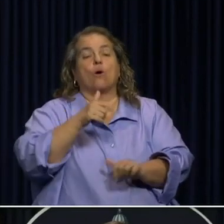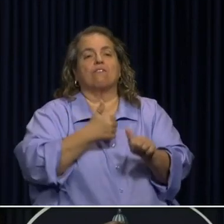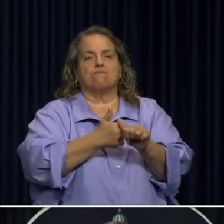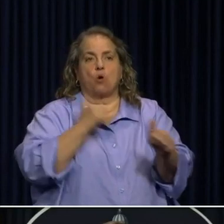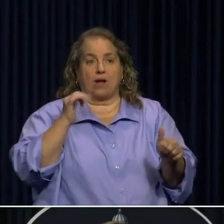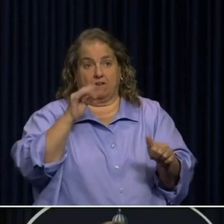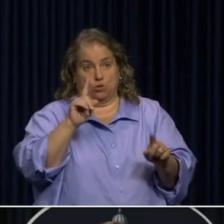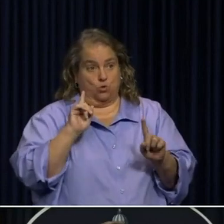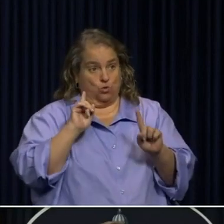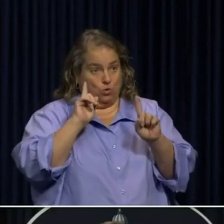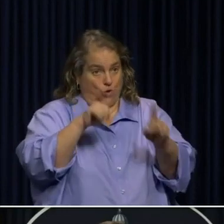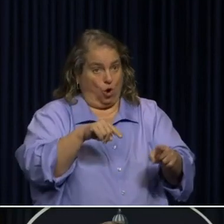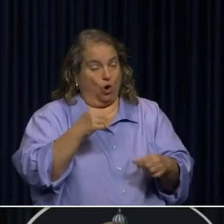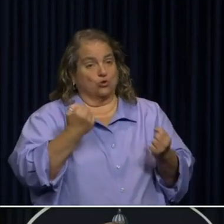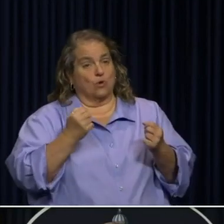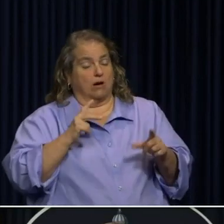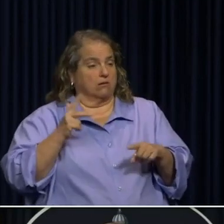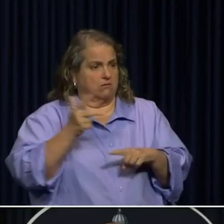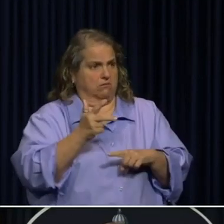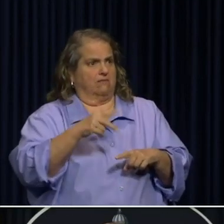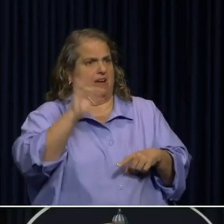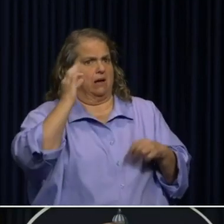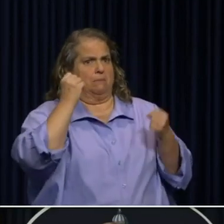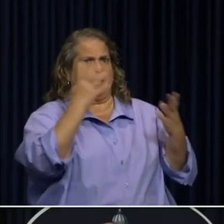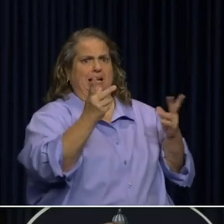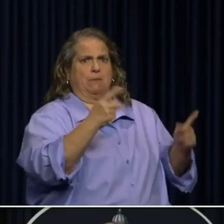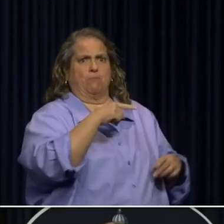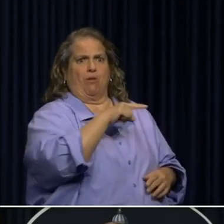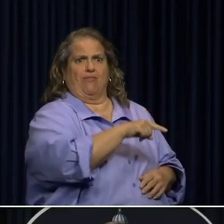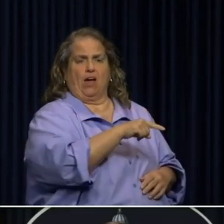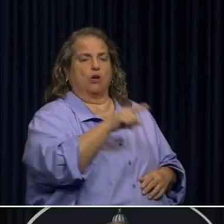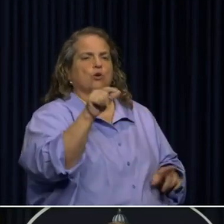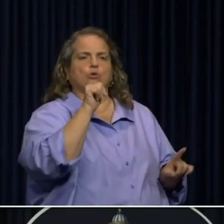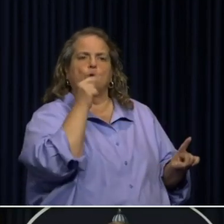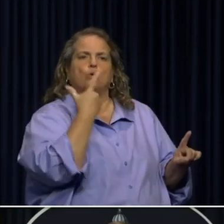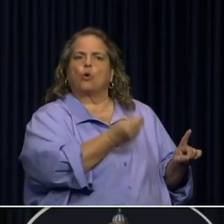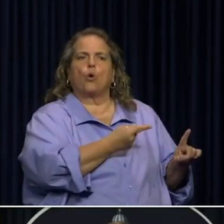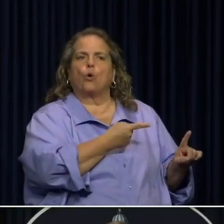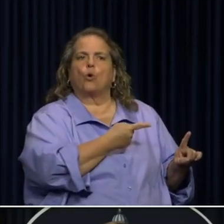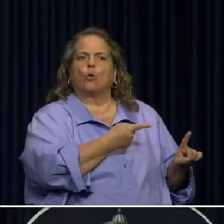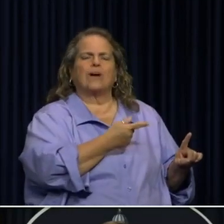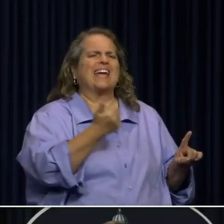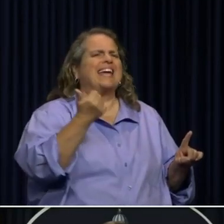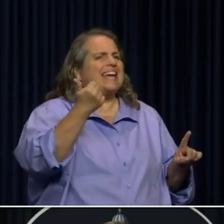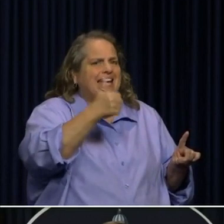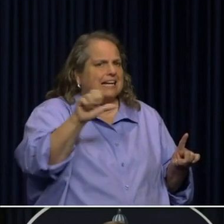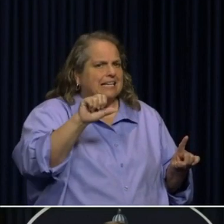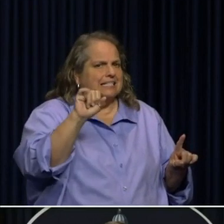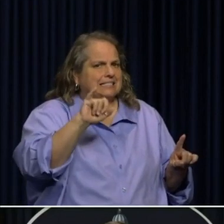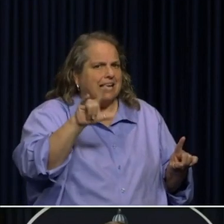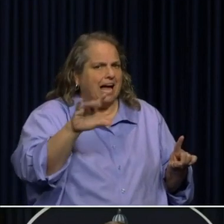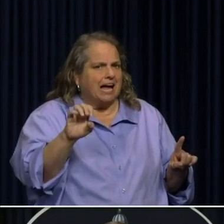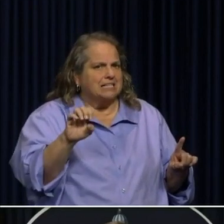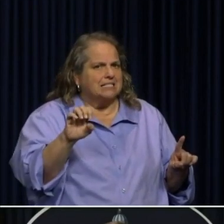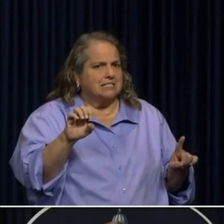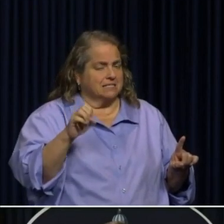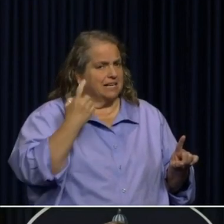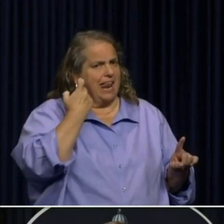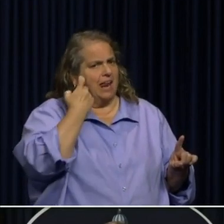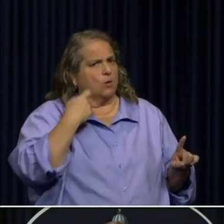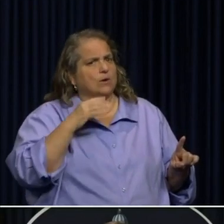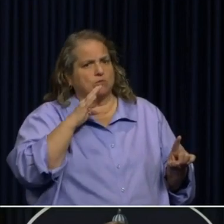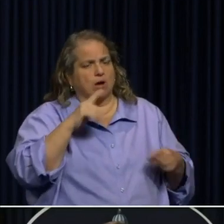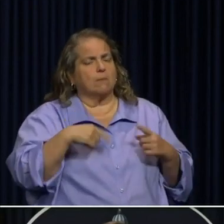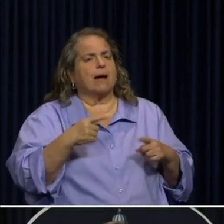crowd, don't go there. And this is of any size. Remember, and we've been talking about this lately,